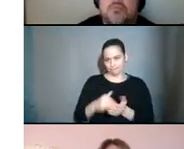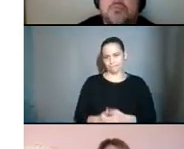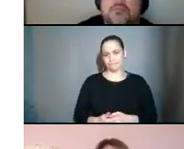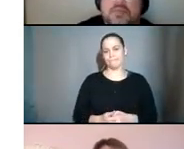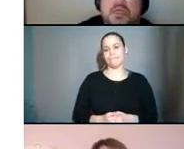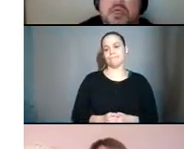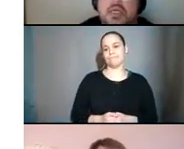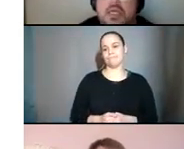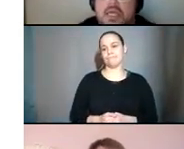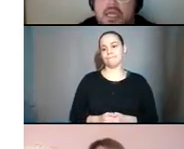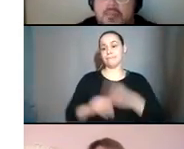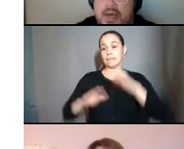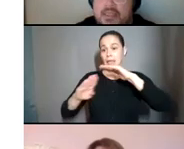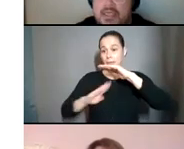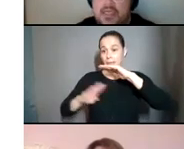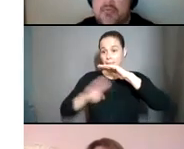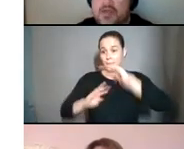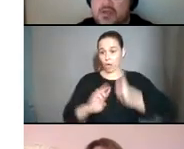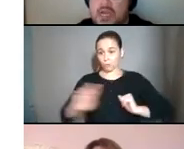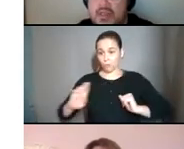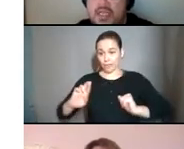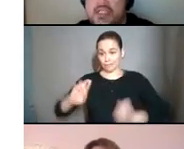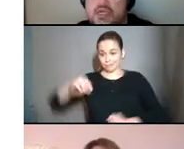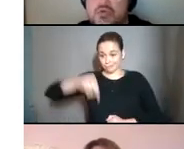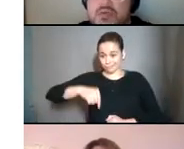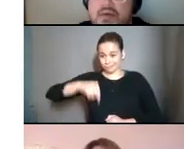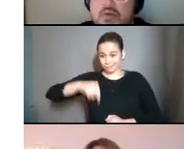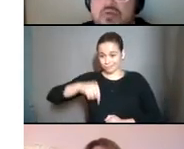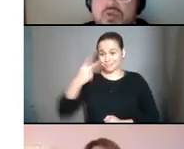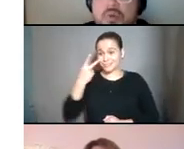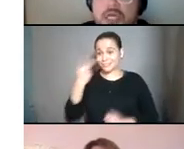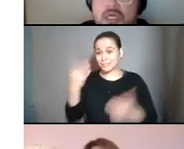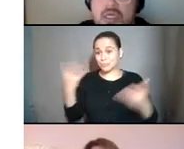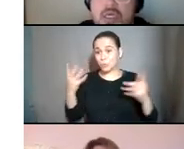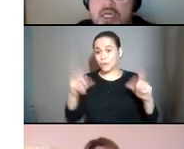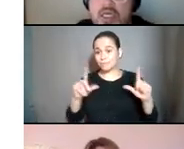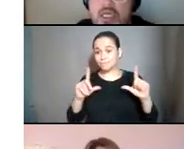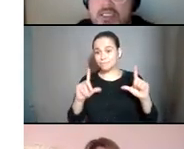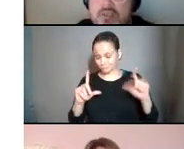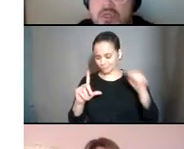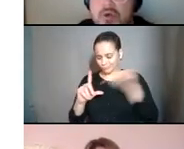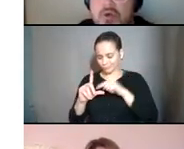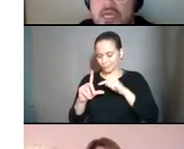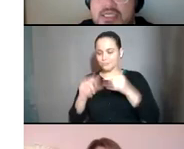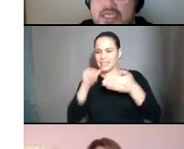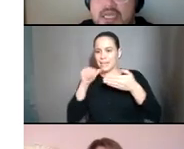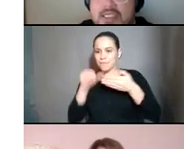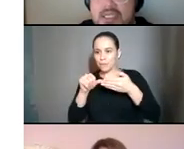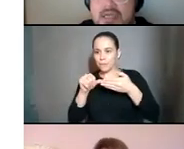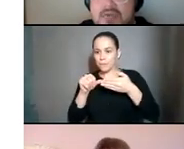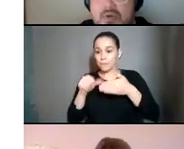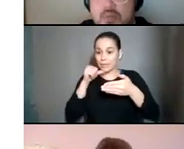On the bottom right-hand side of the screen, you will see an envelope, and if your child clicks on the envelope, they can